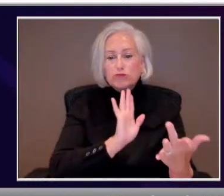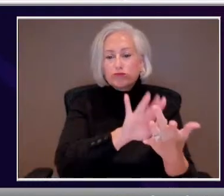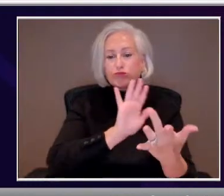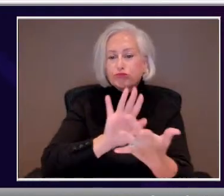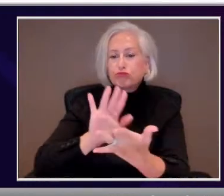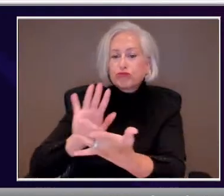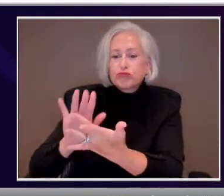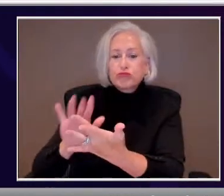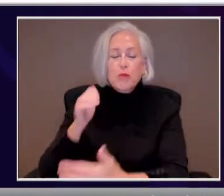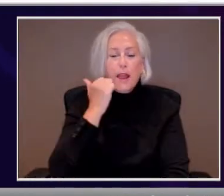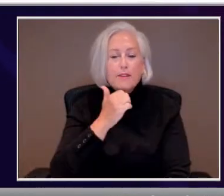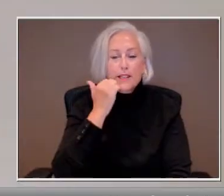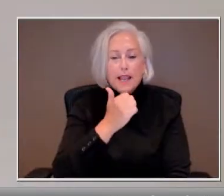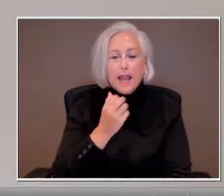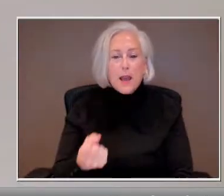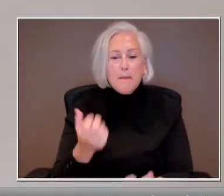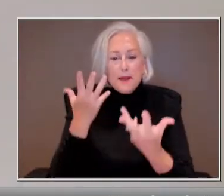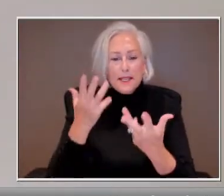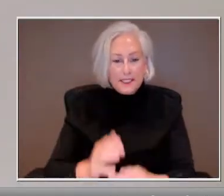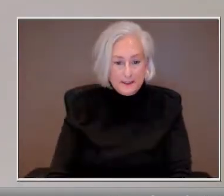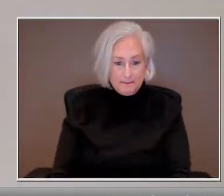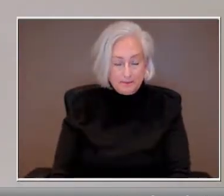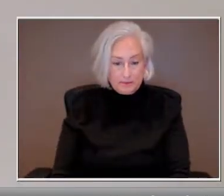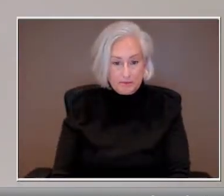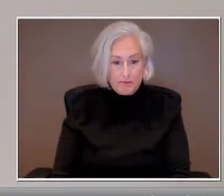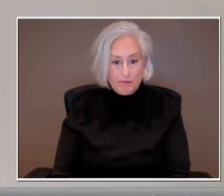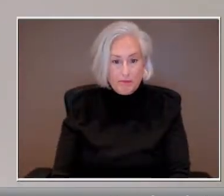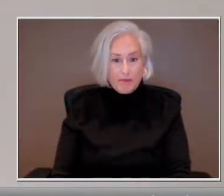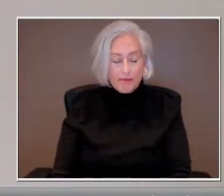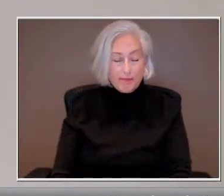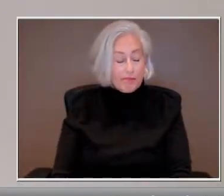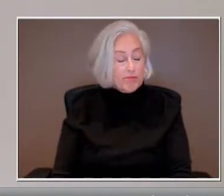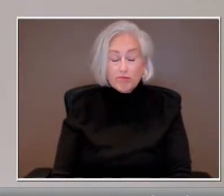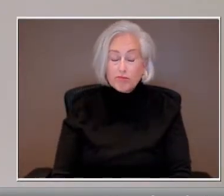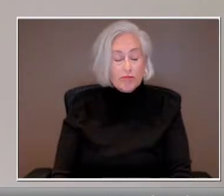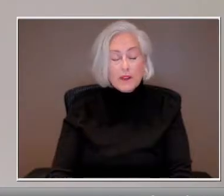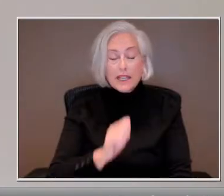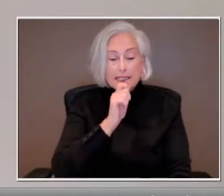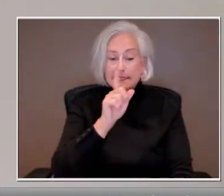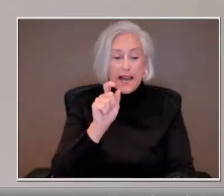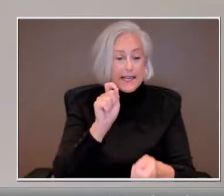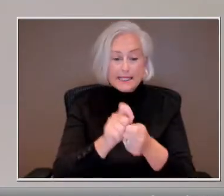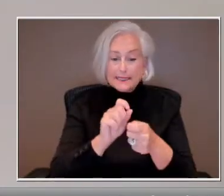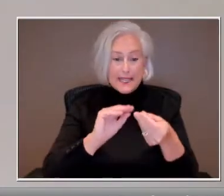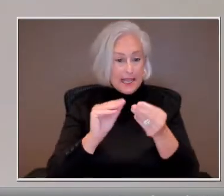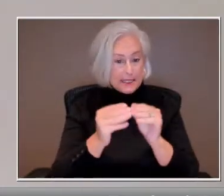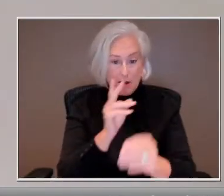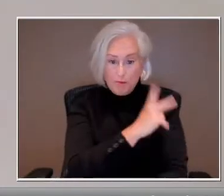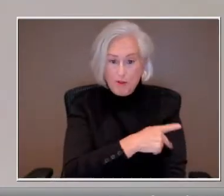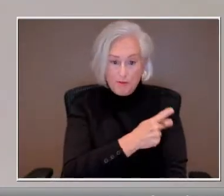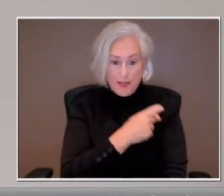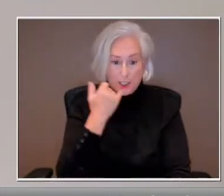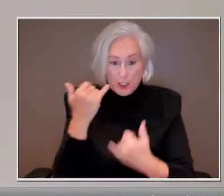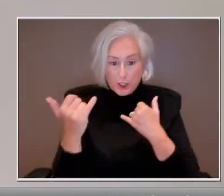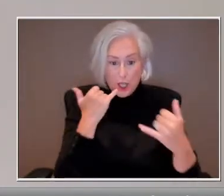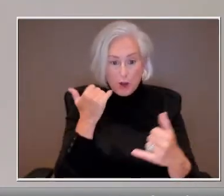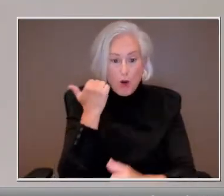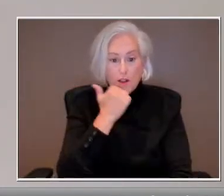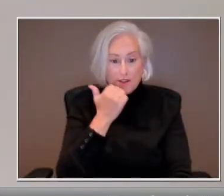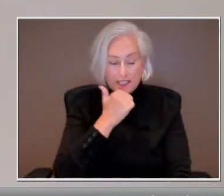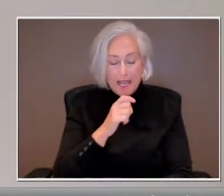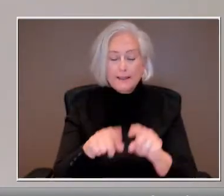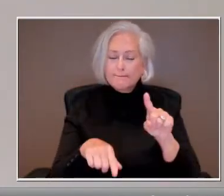from? So really, there's not like an exact number of patients that I phone each day, as it does